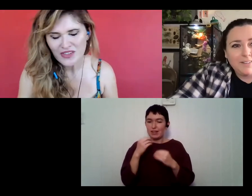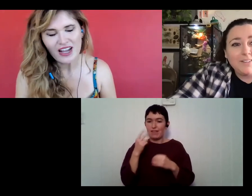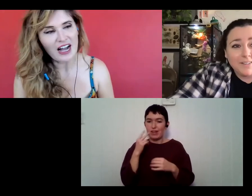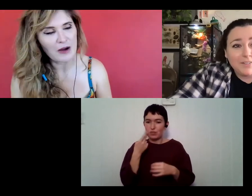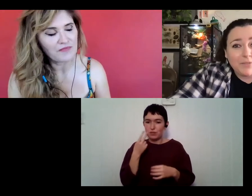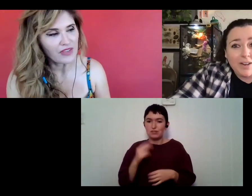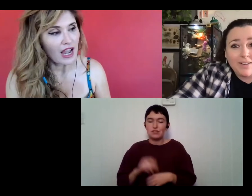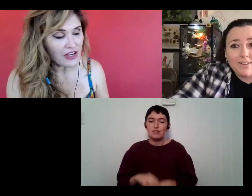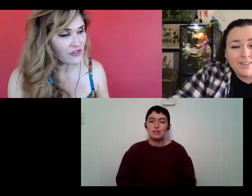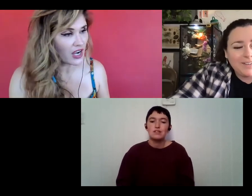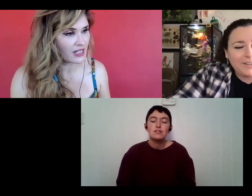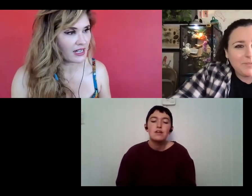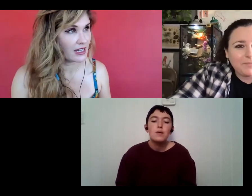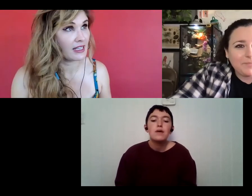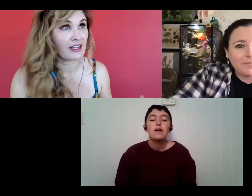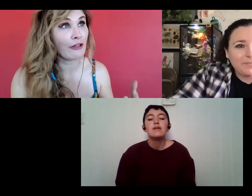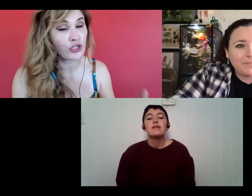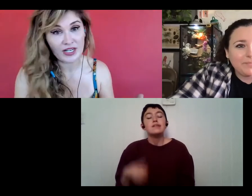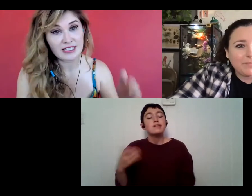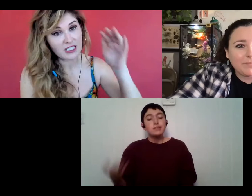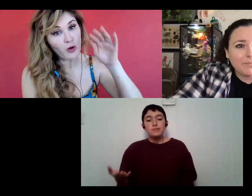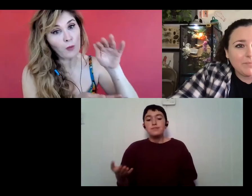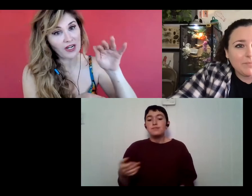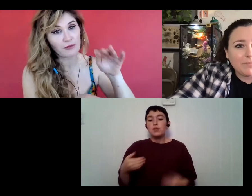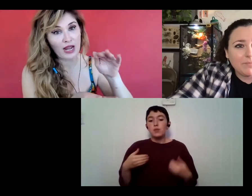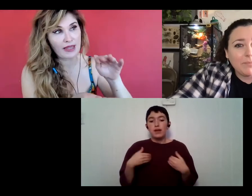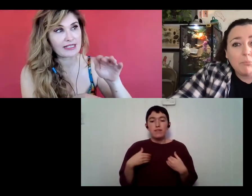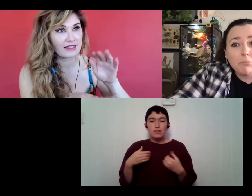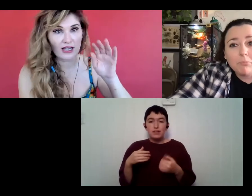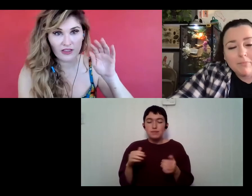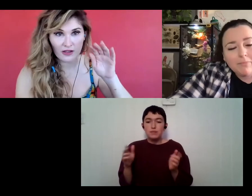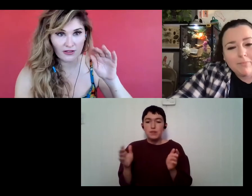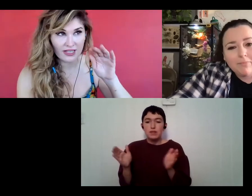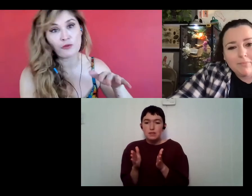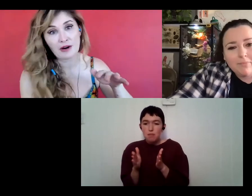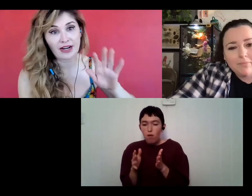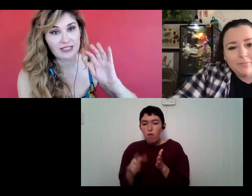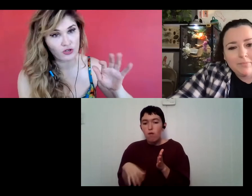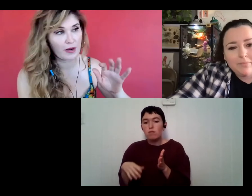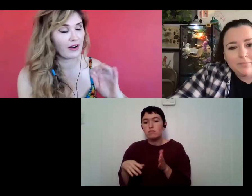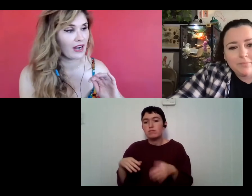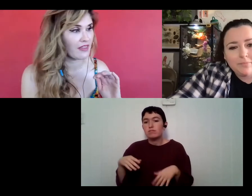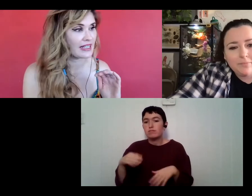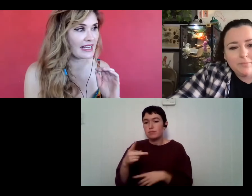wrong. Right. And then you've got like callitrichis, these small body primates in South America and